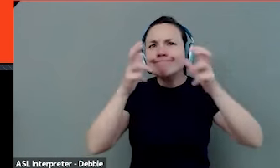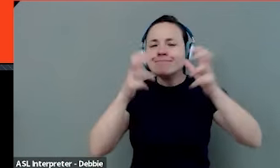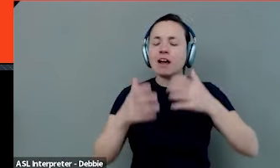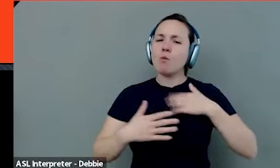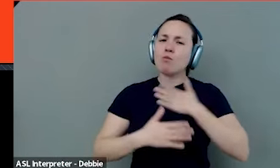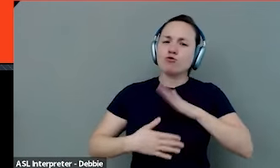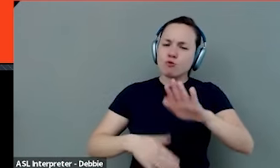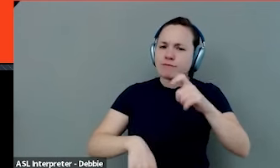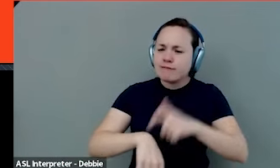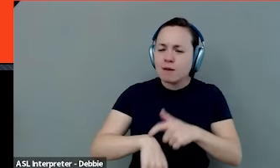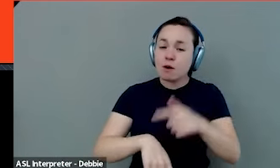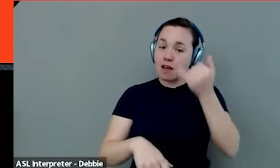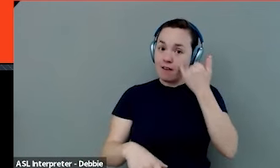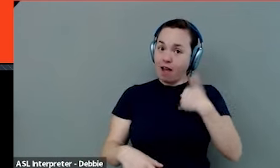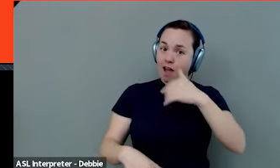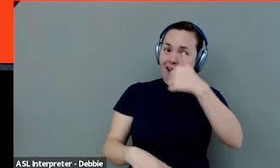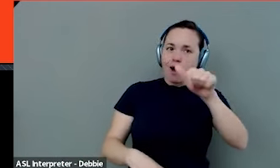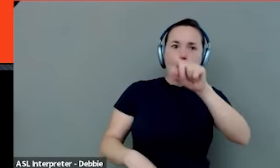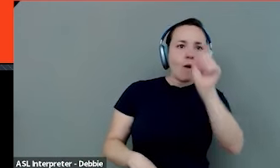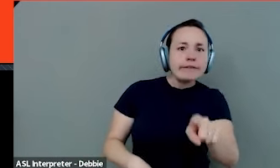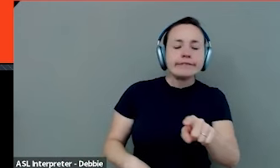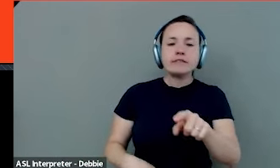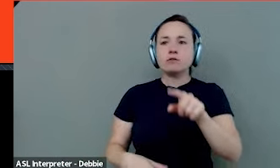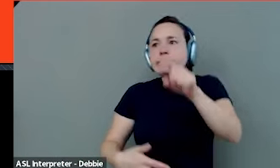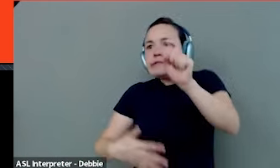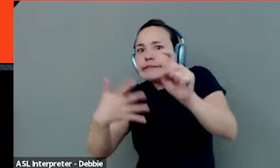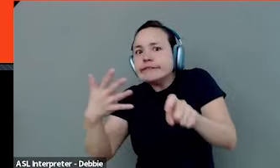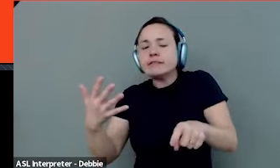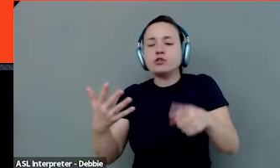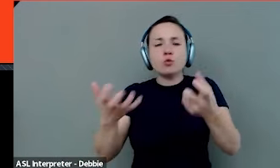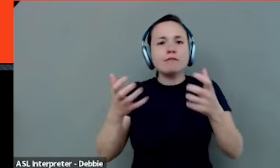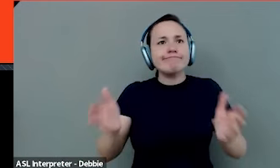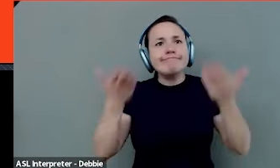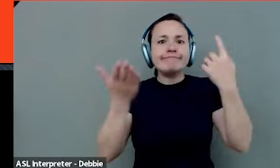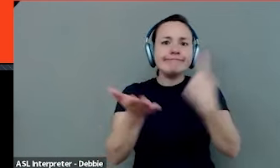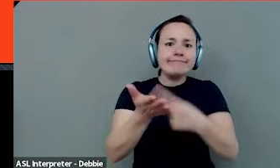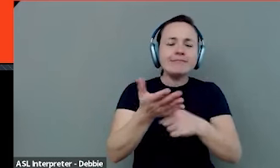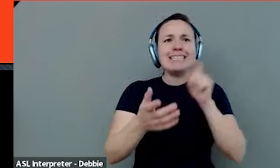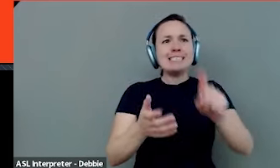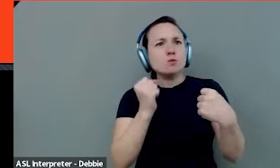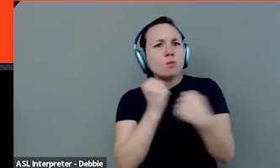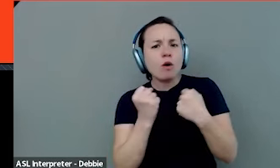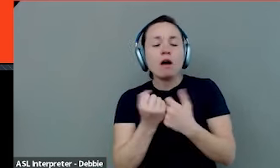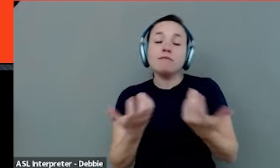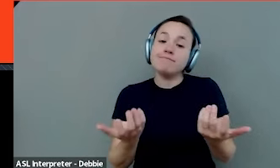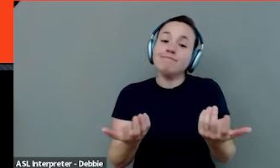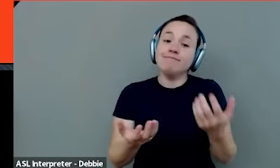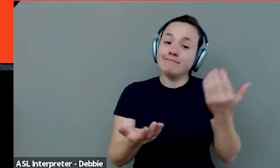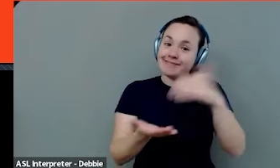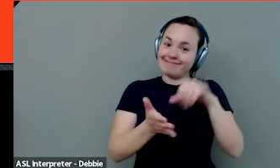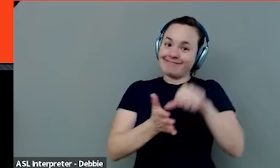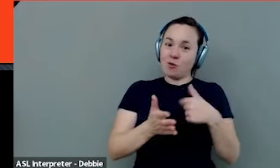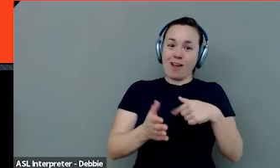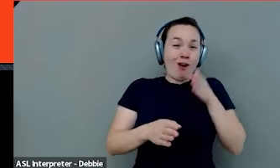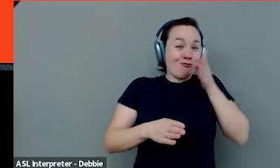time. If you have any questions or any needs that you would like to talk about and have more support with, we are, again, right across the